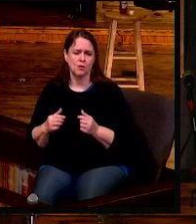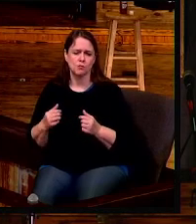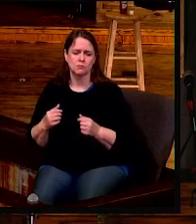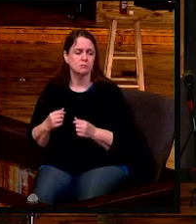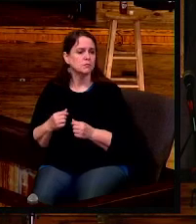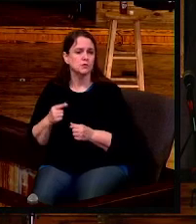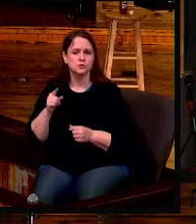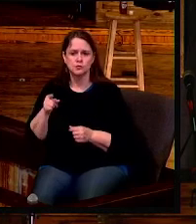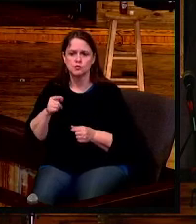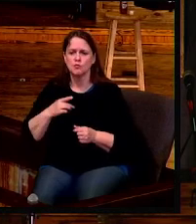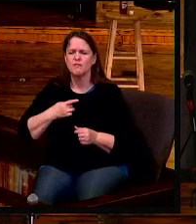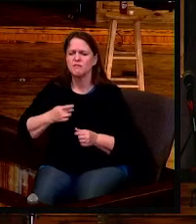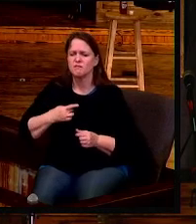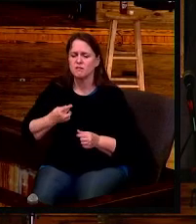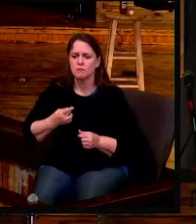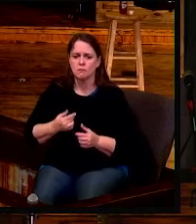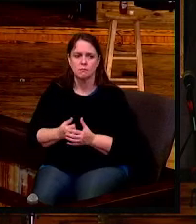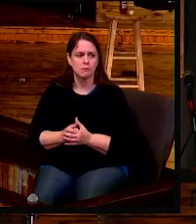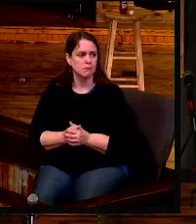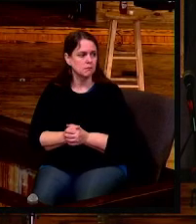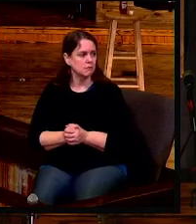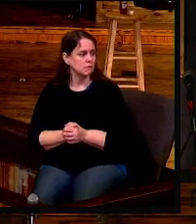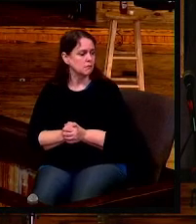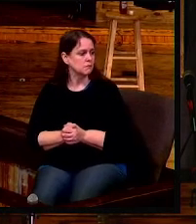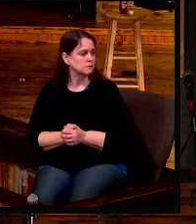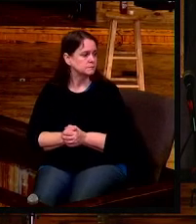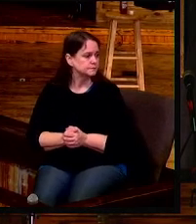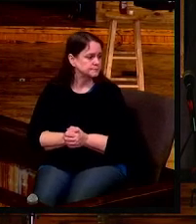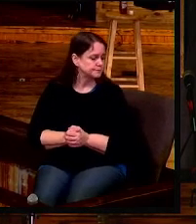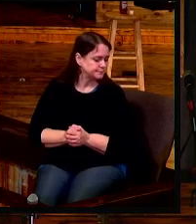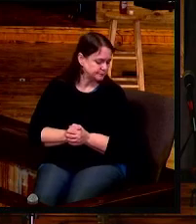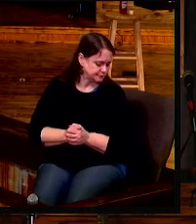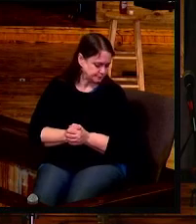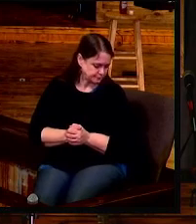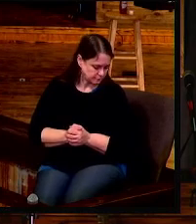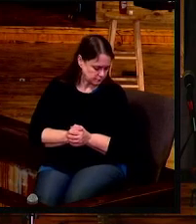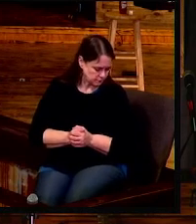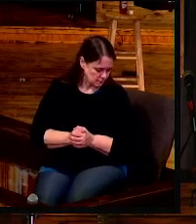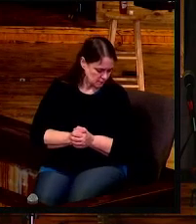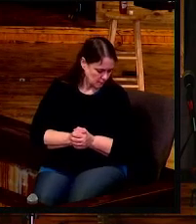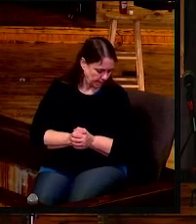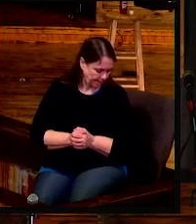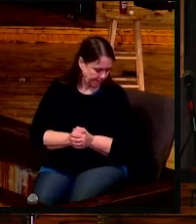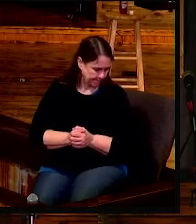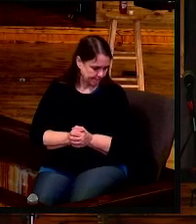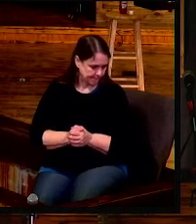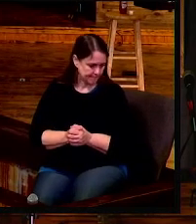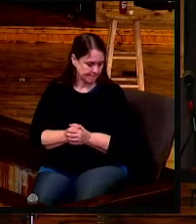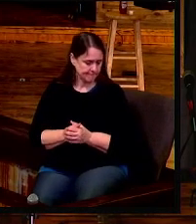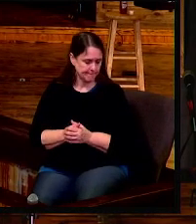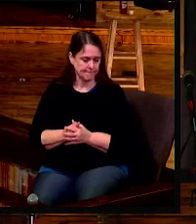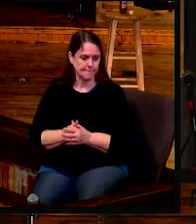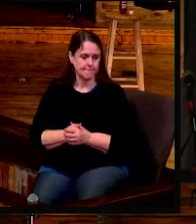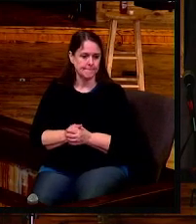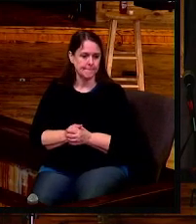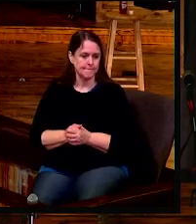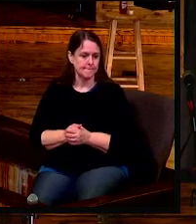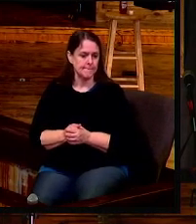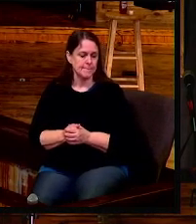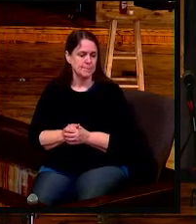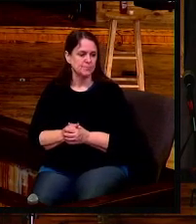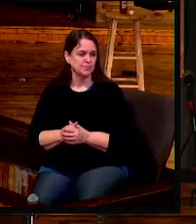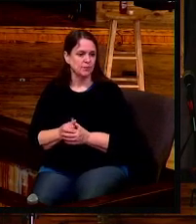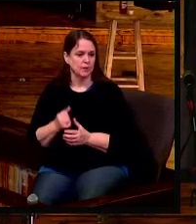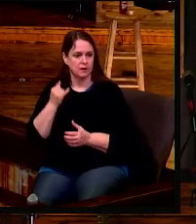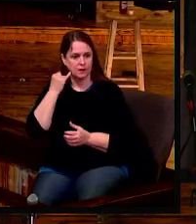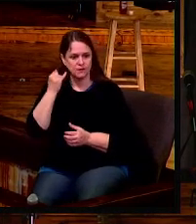and you know, I tried to really drive home the importance of having an accountability partner or a friend,